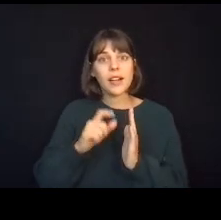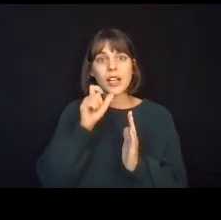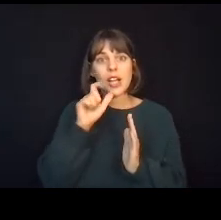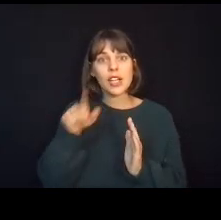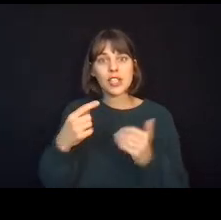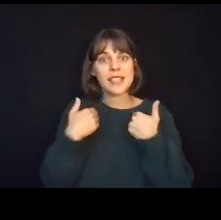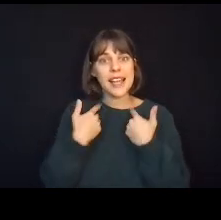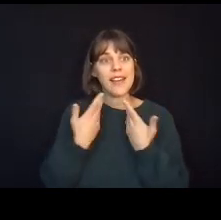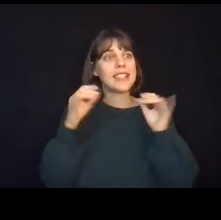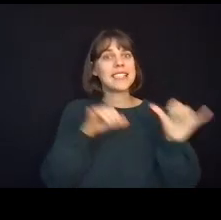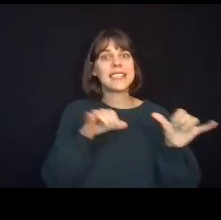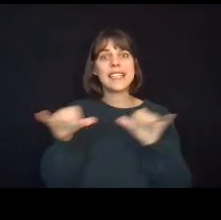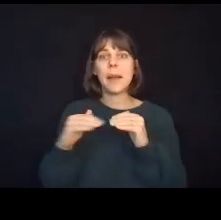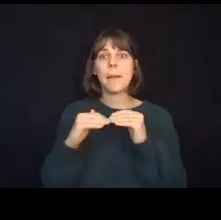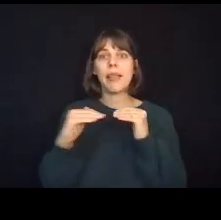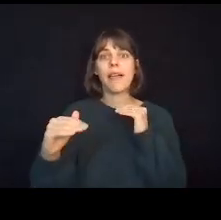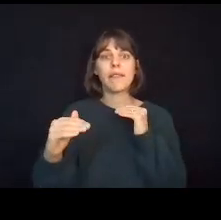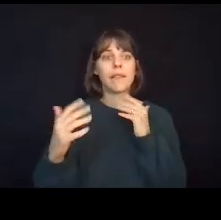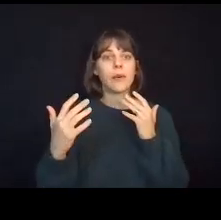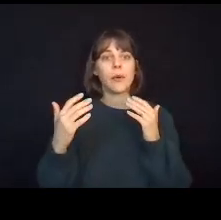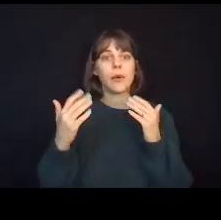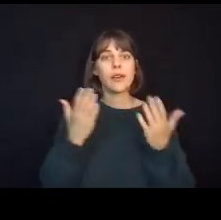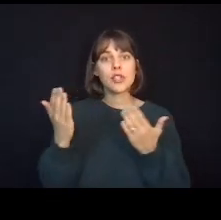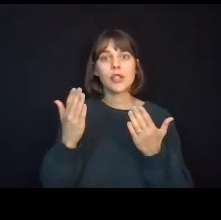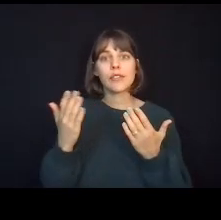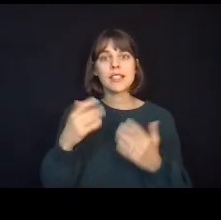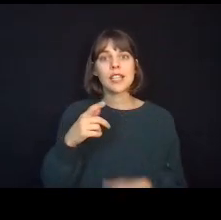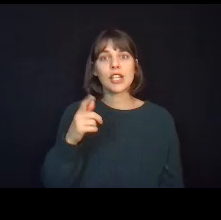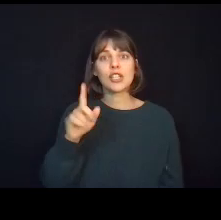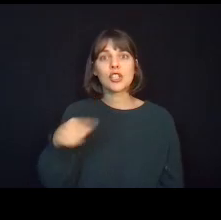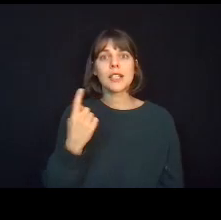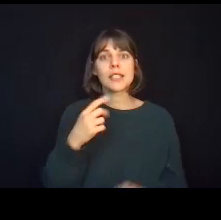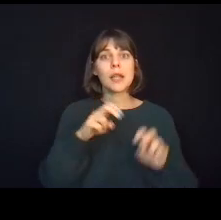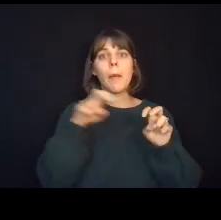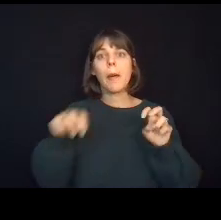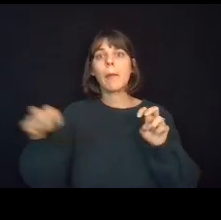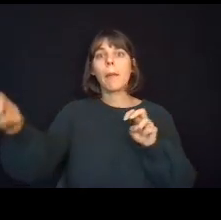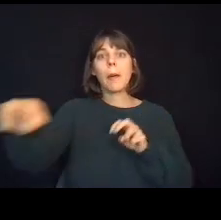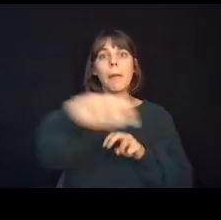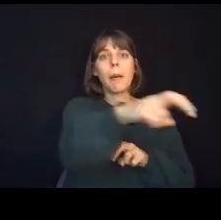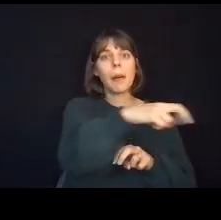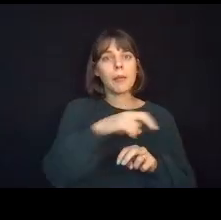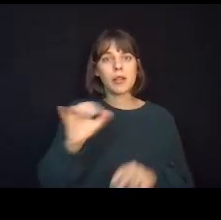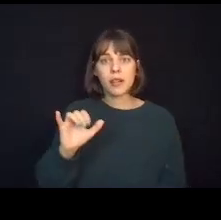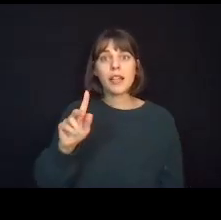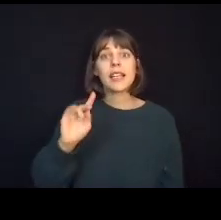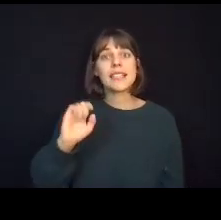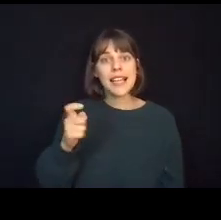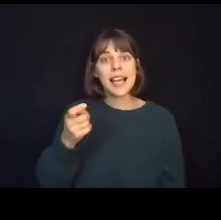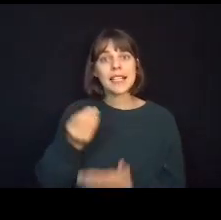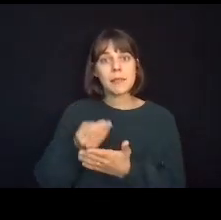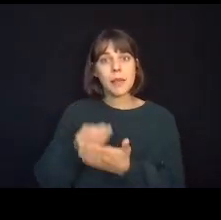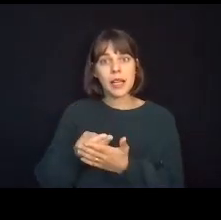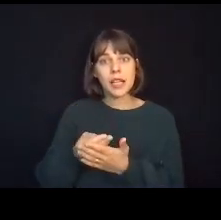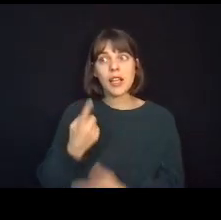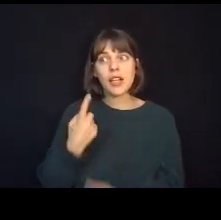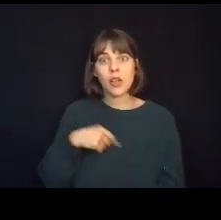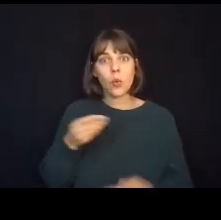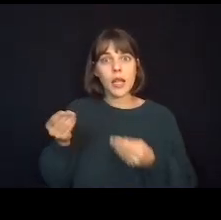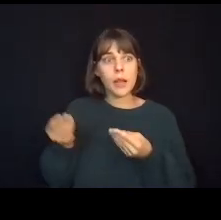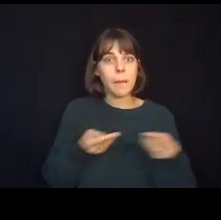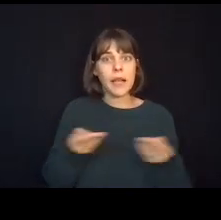exact same level of service and move it around. I think we have an obligation to make sure that our tax dollars that we get in and we're stewards of are going out in the